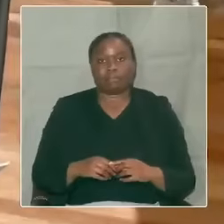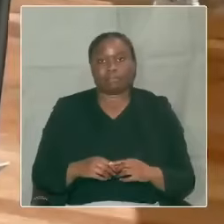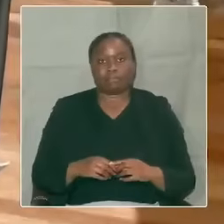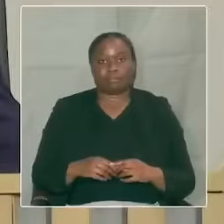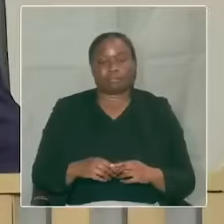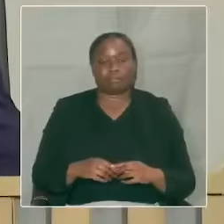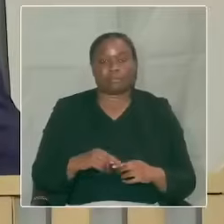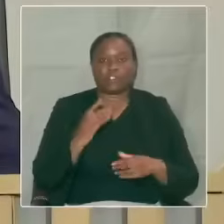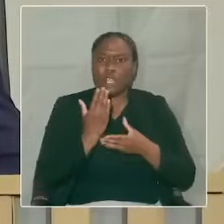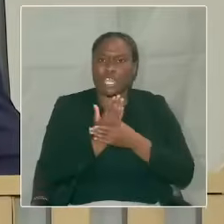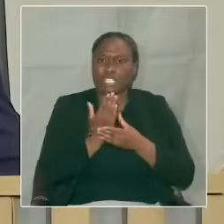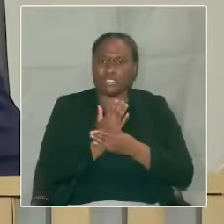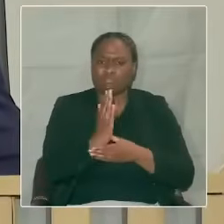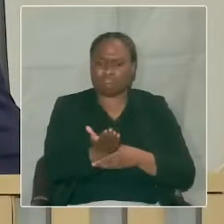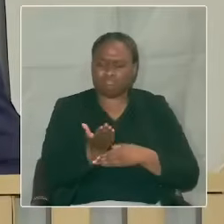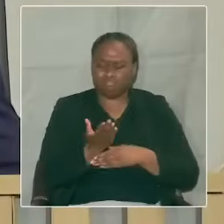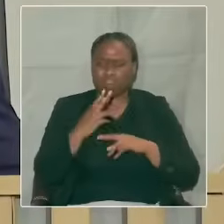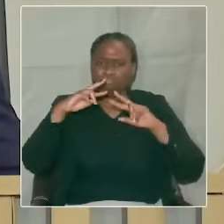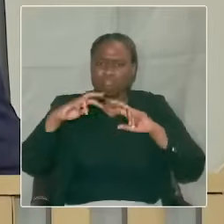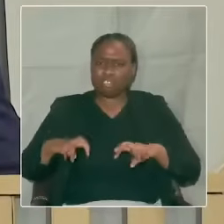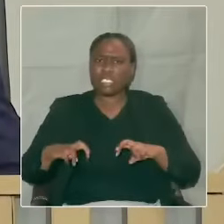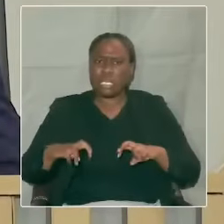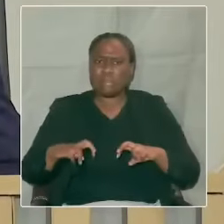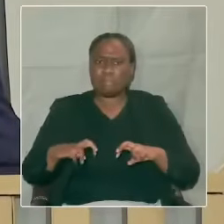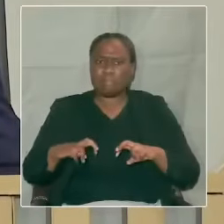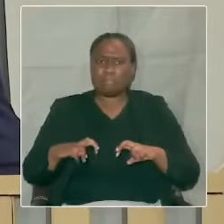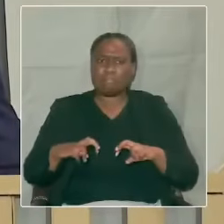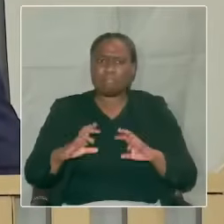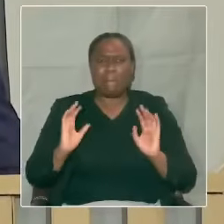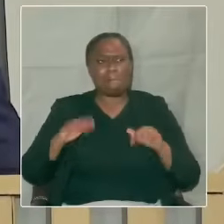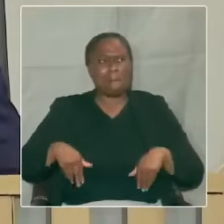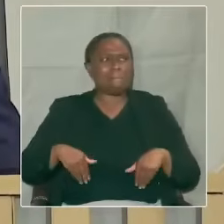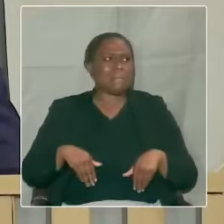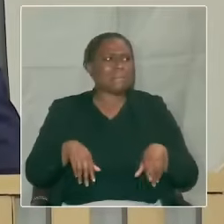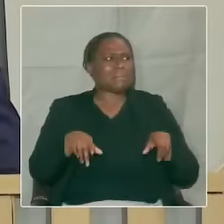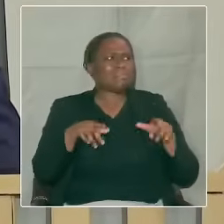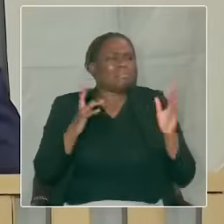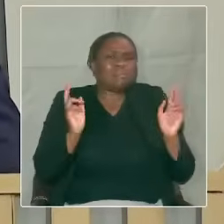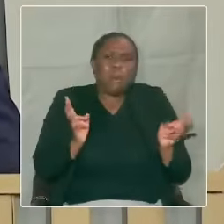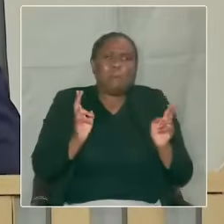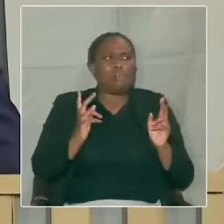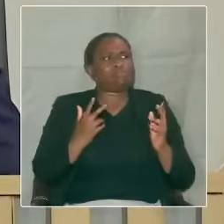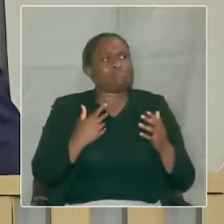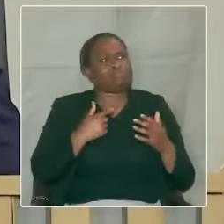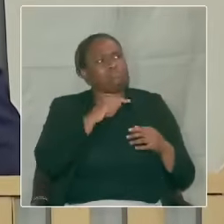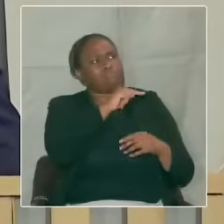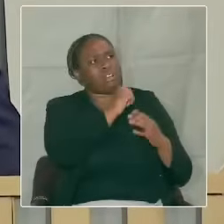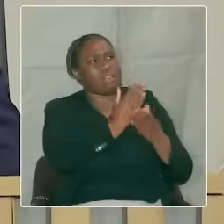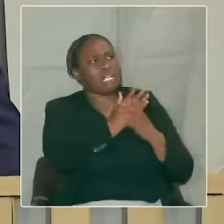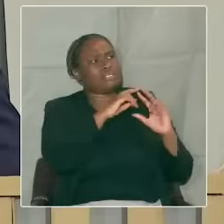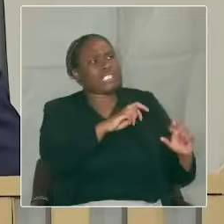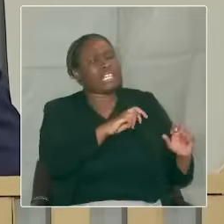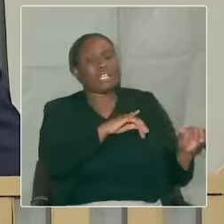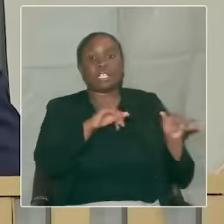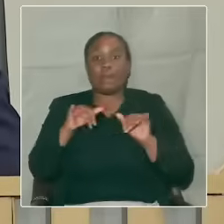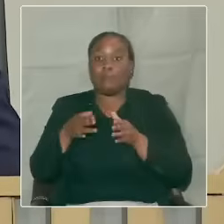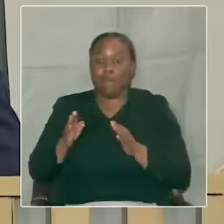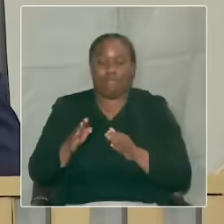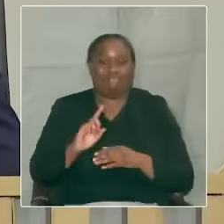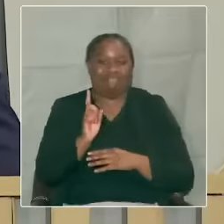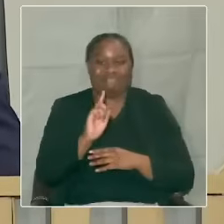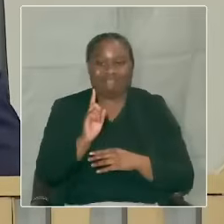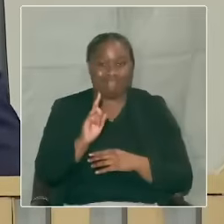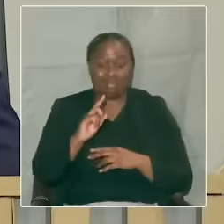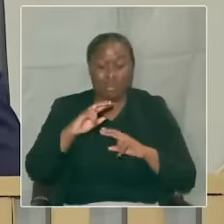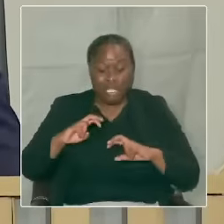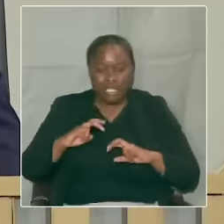investigation of these cases are not just as simple like investigating an ordinary matter. There is a lot of efforts and skill that you